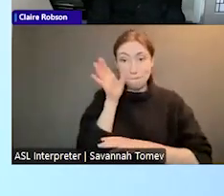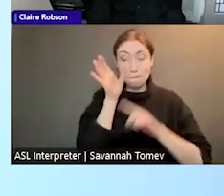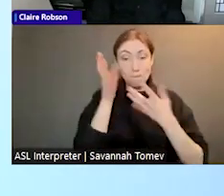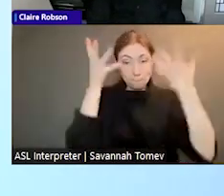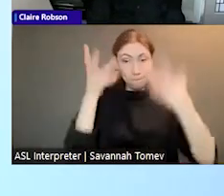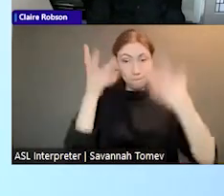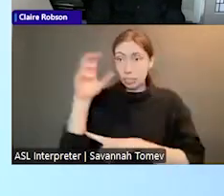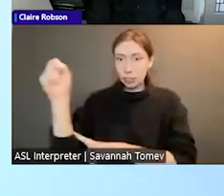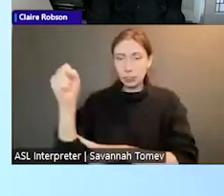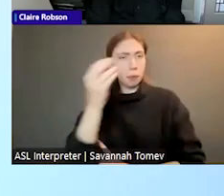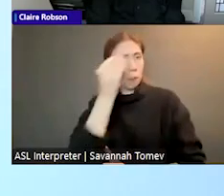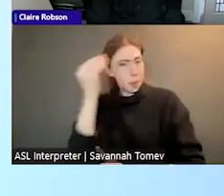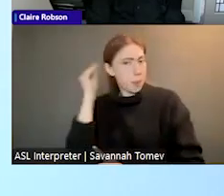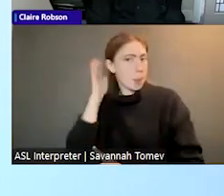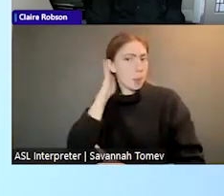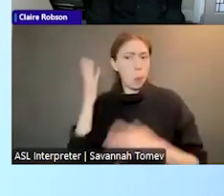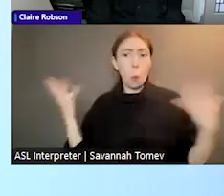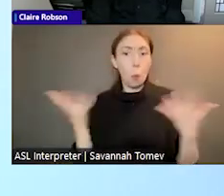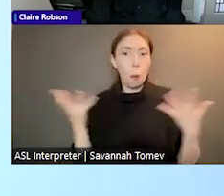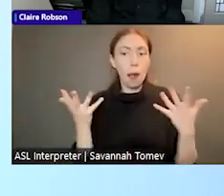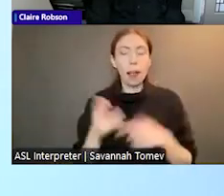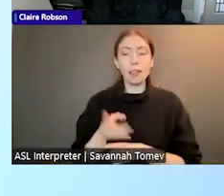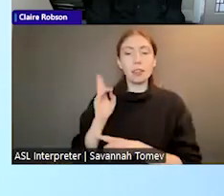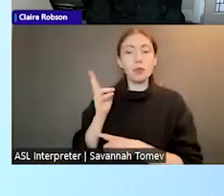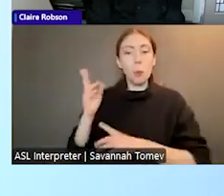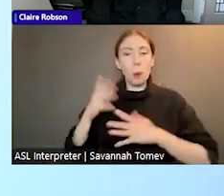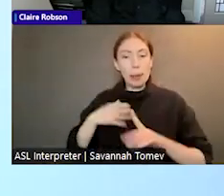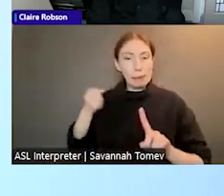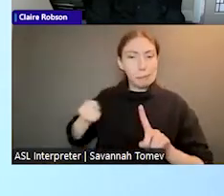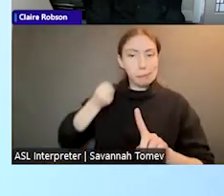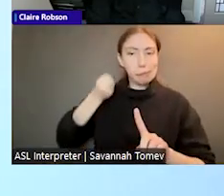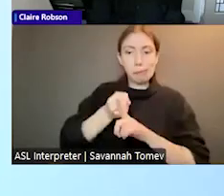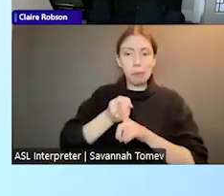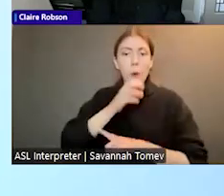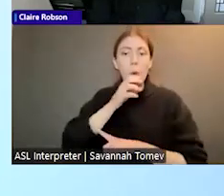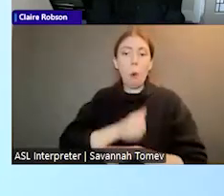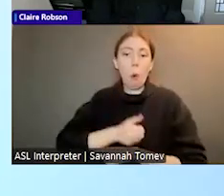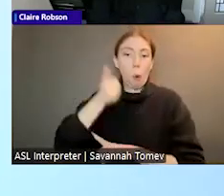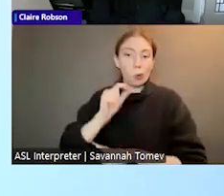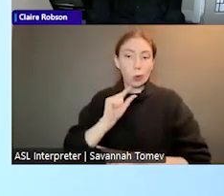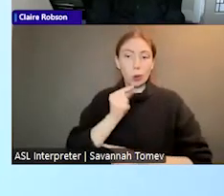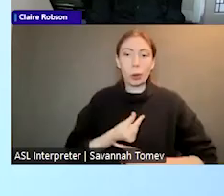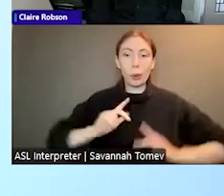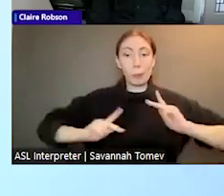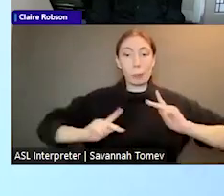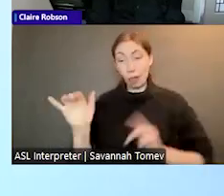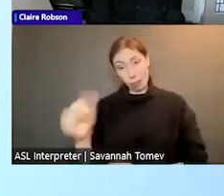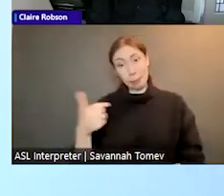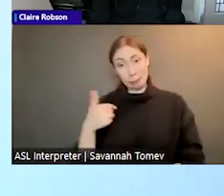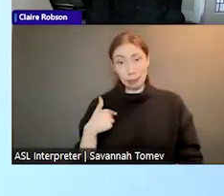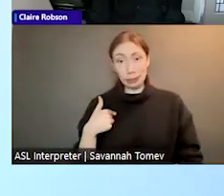the historical impact upon older queers such as myself